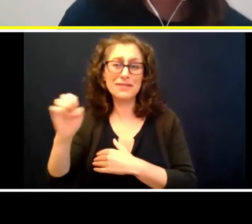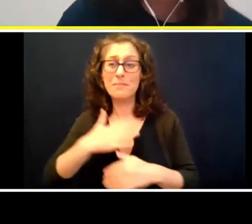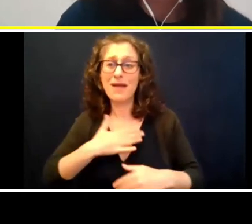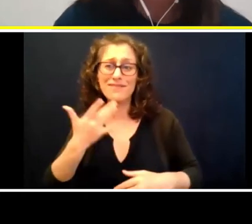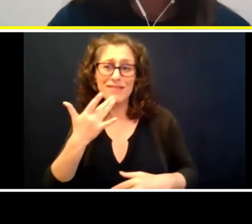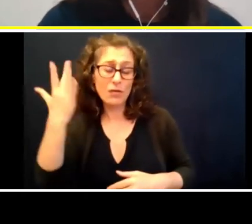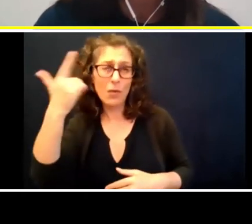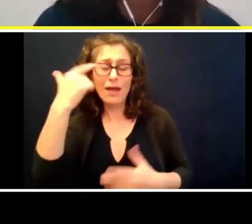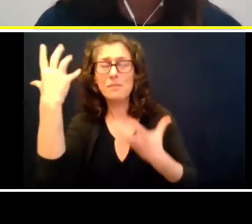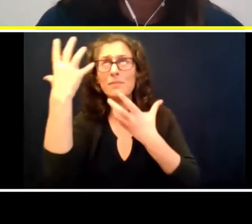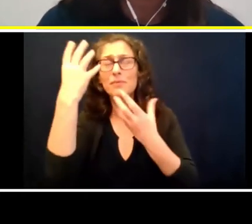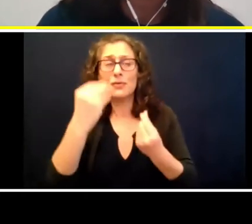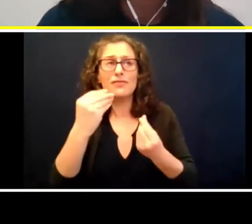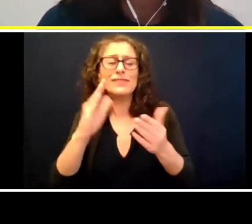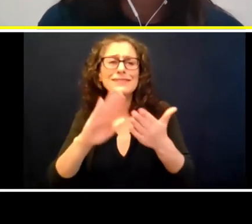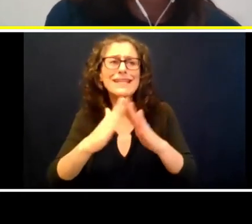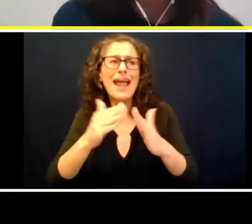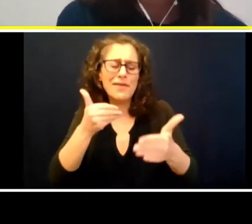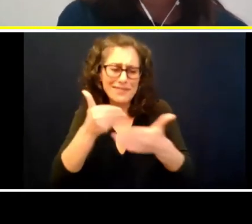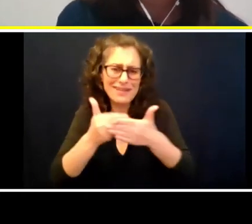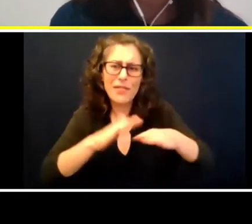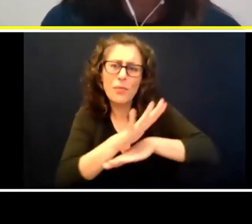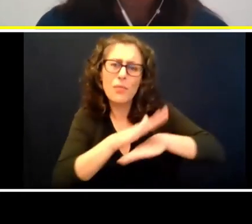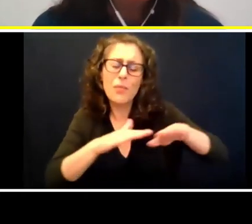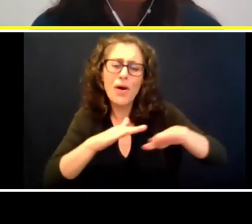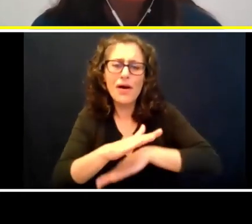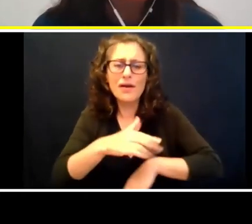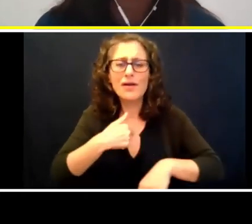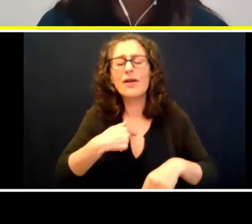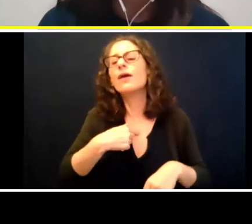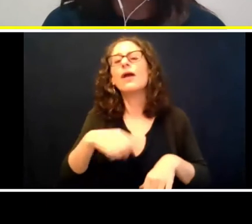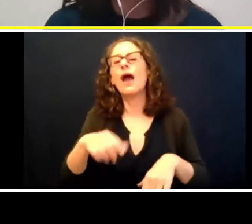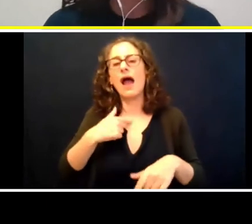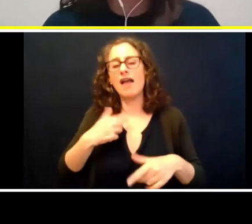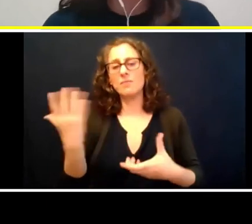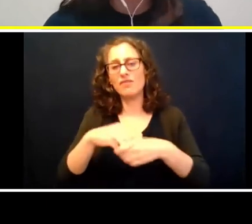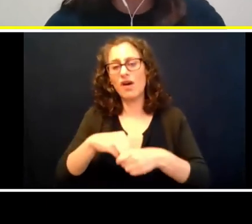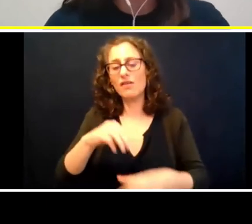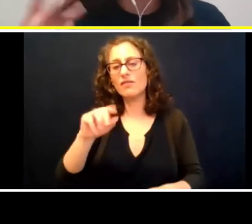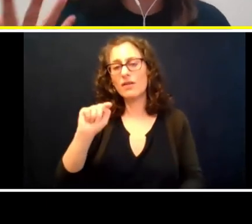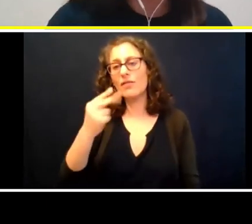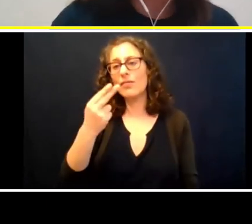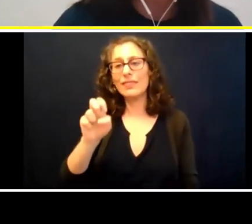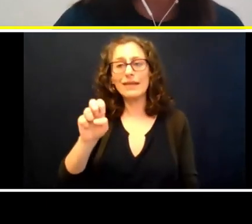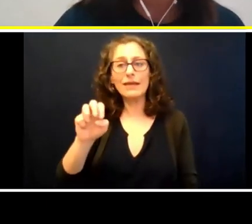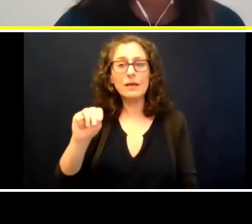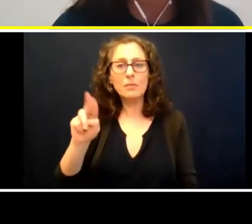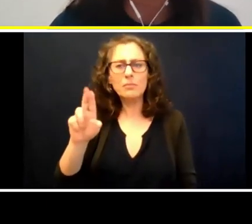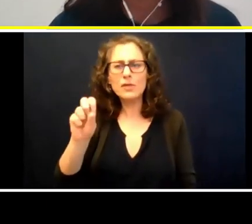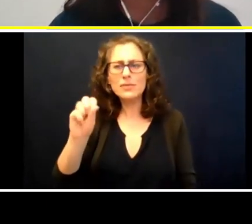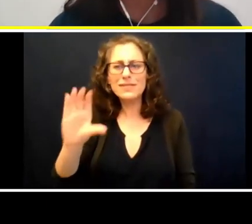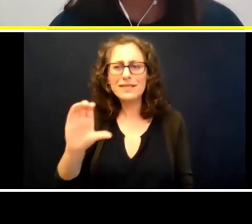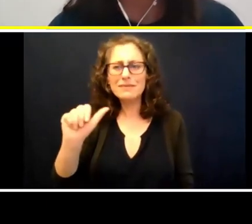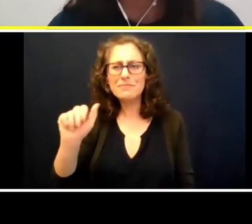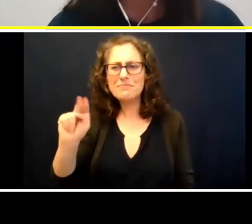beautiful town. And I played Marion in Music Man, and like I got to be in all these classic